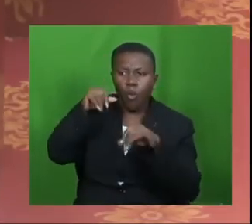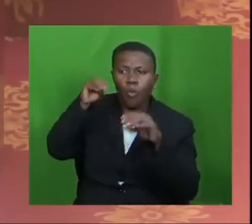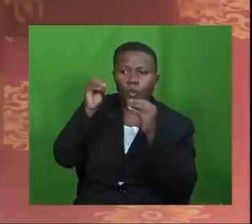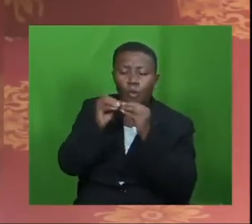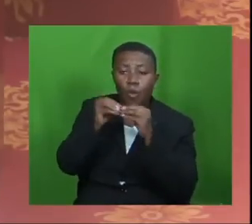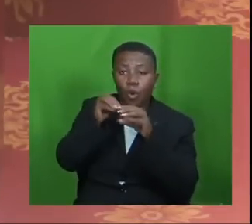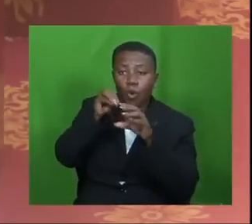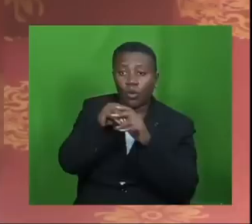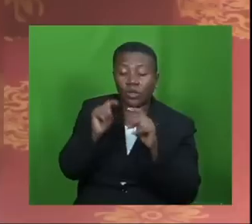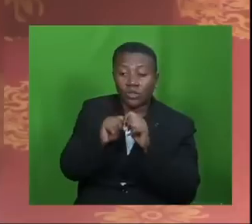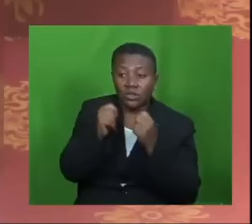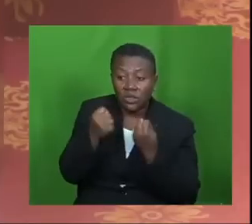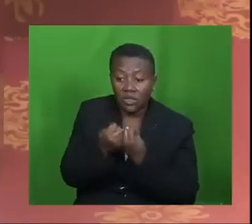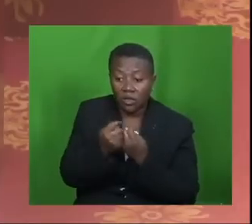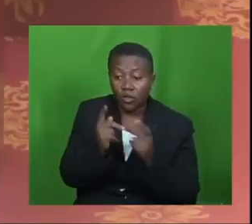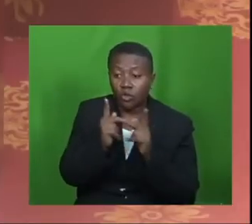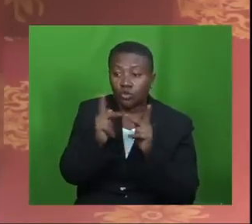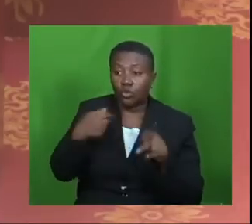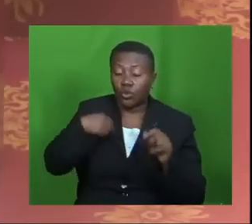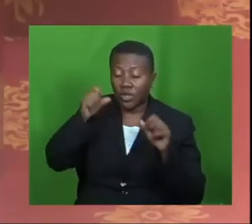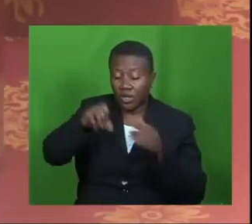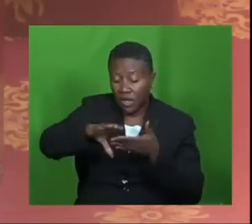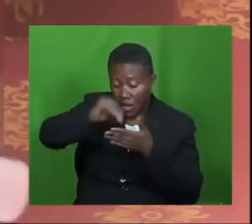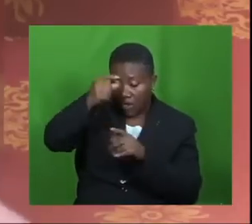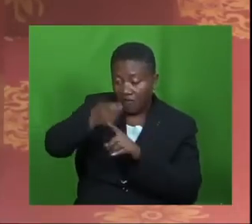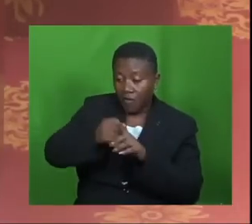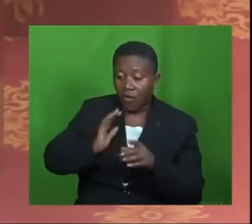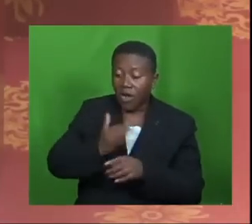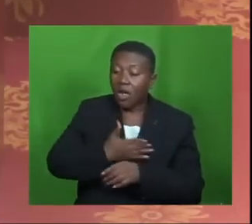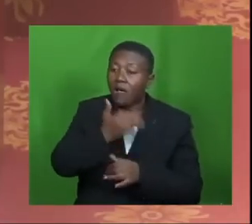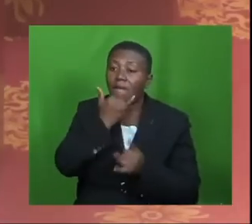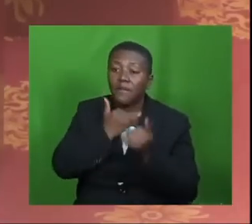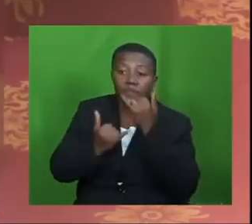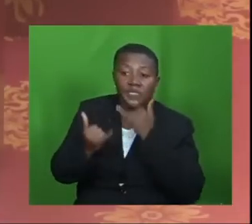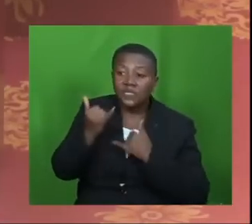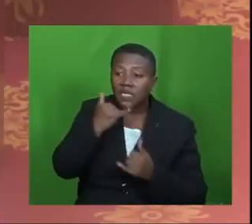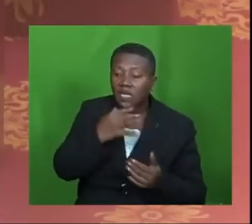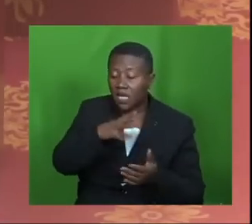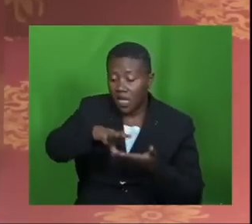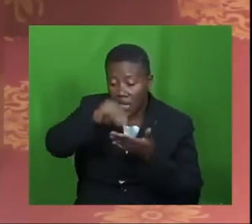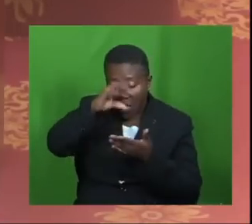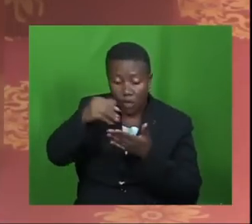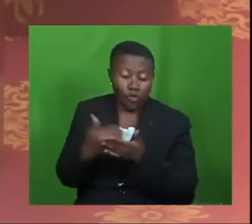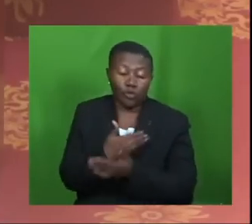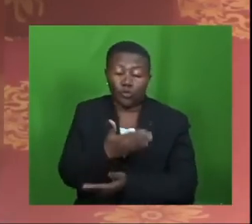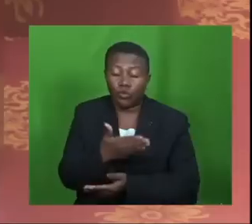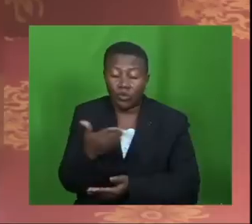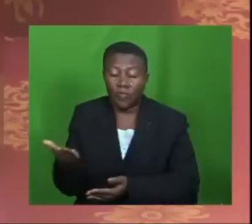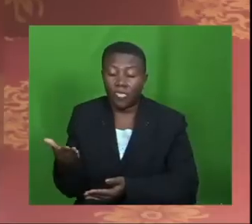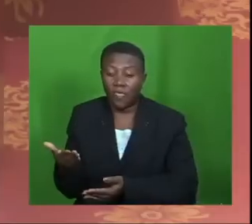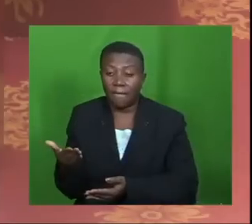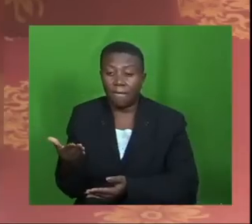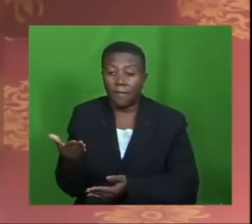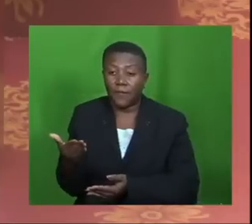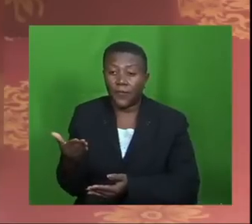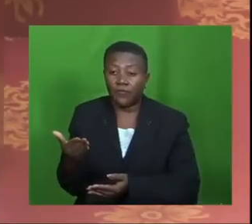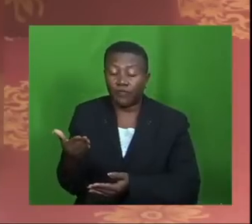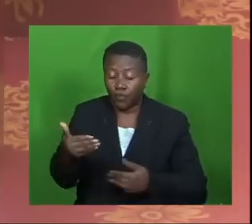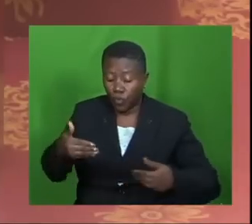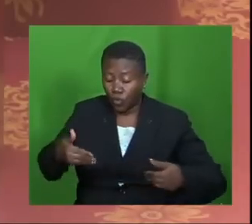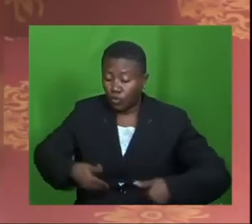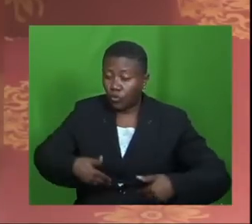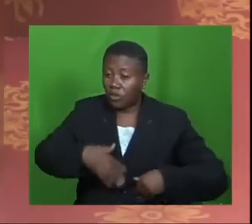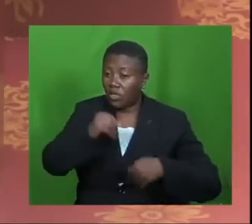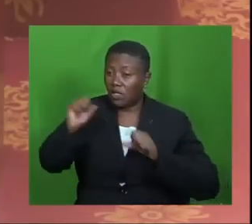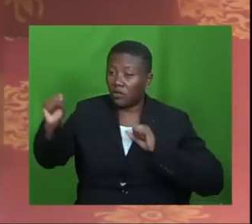we learn from our mistakes and correct the wrongs. The Ministry of Youth and Sports therefore intends to lead a national dialogue of all stakeholders to